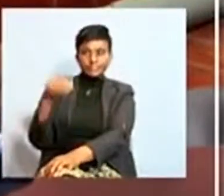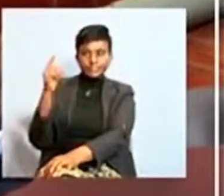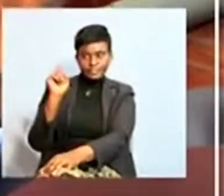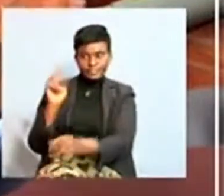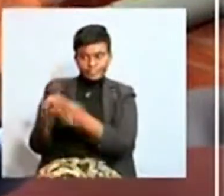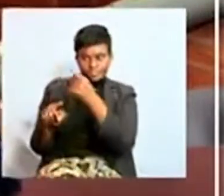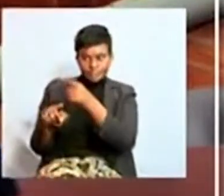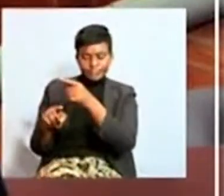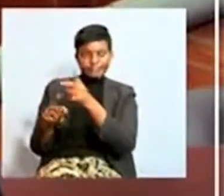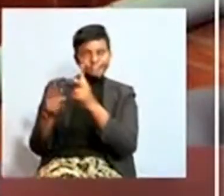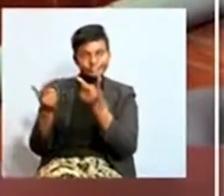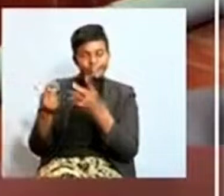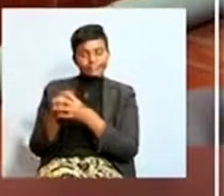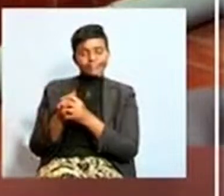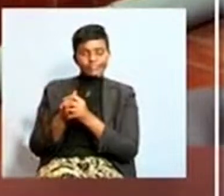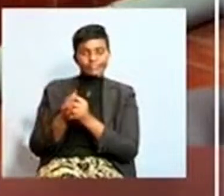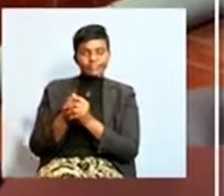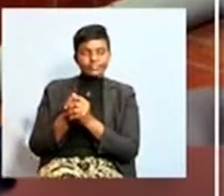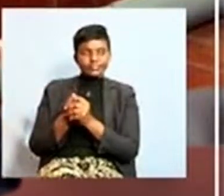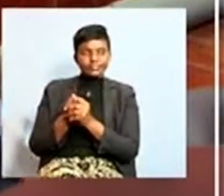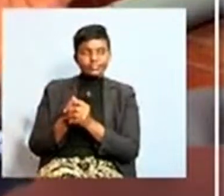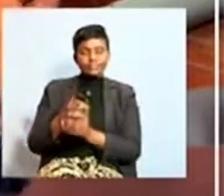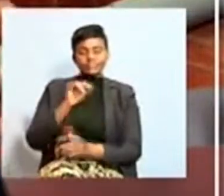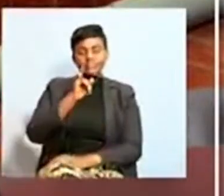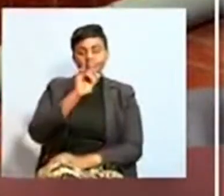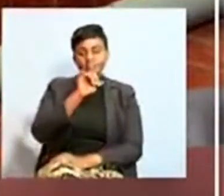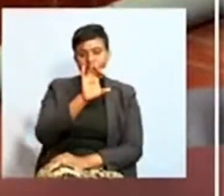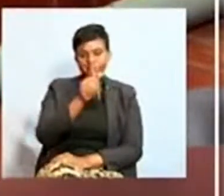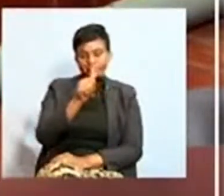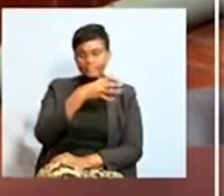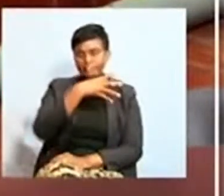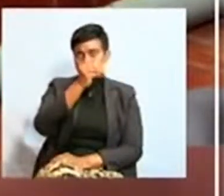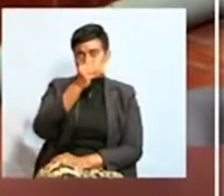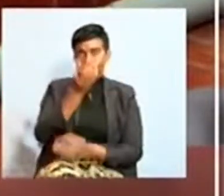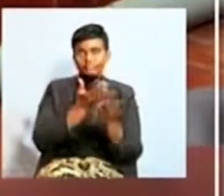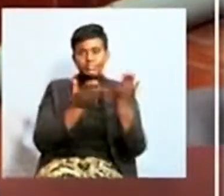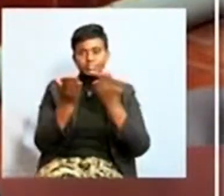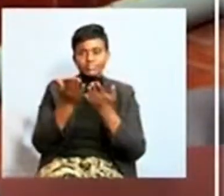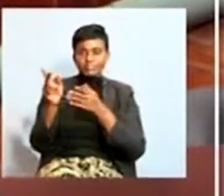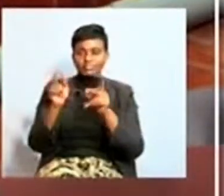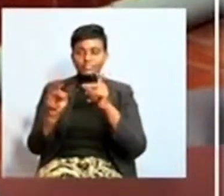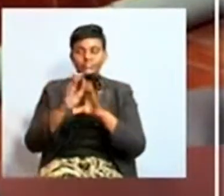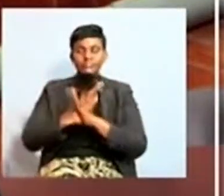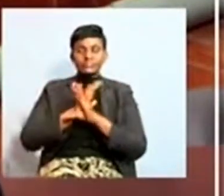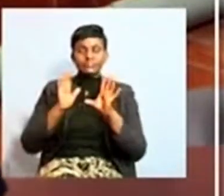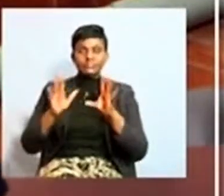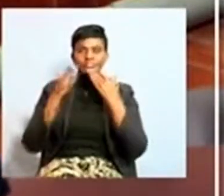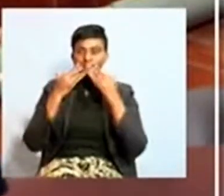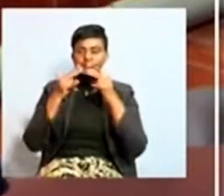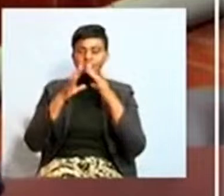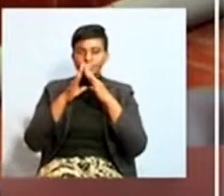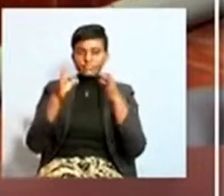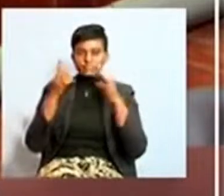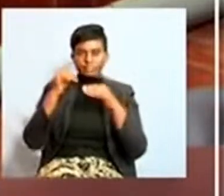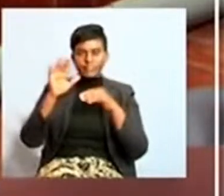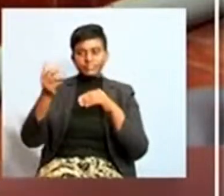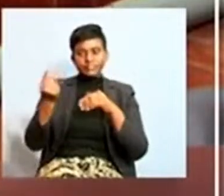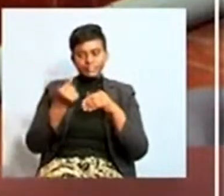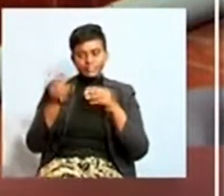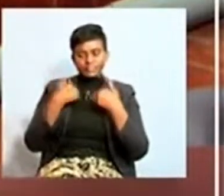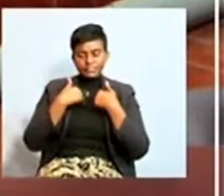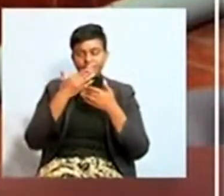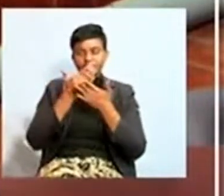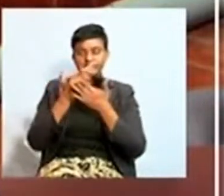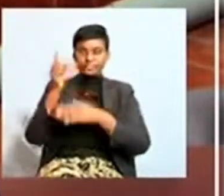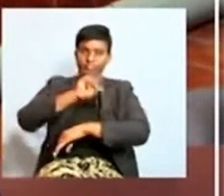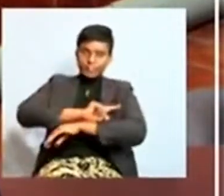you so that as IDC you go and save the Zambians. Thank you very much for your coming and have a good